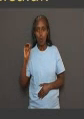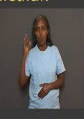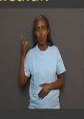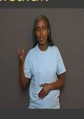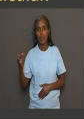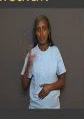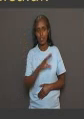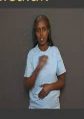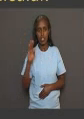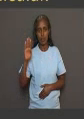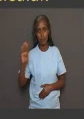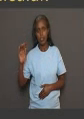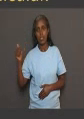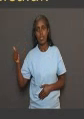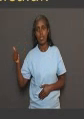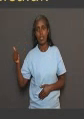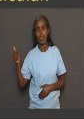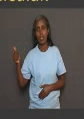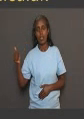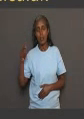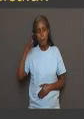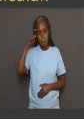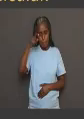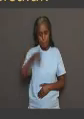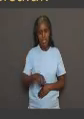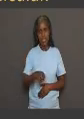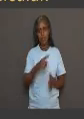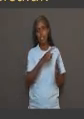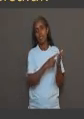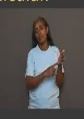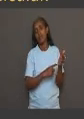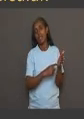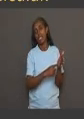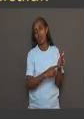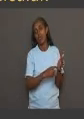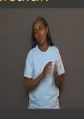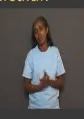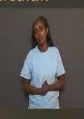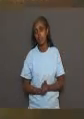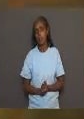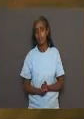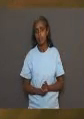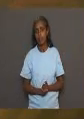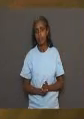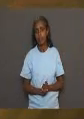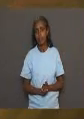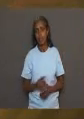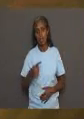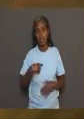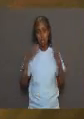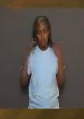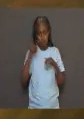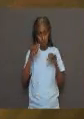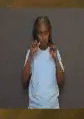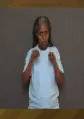OF and BA must be perpendicular. I hope you were